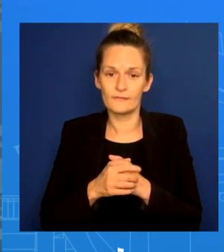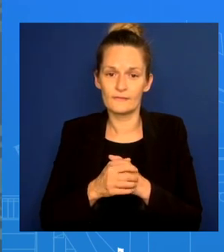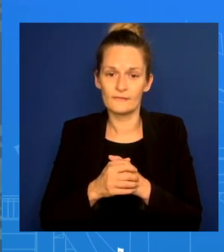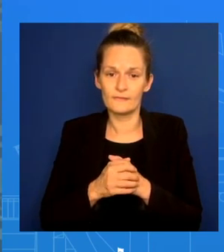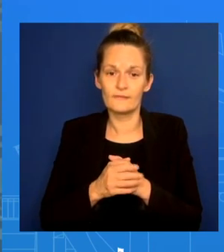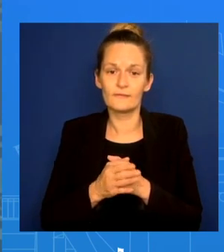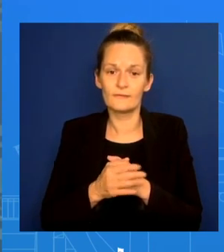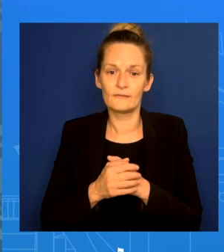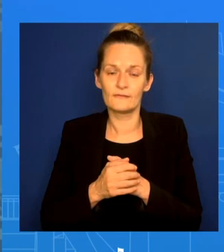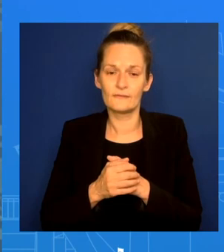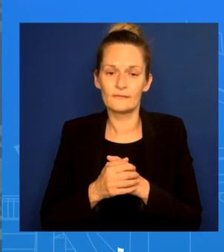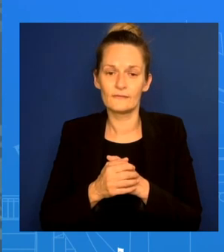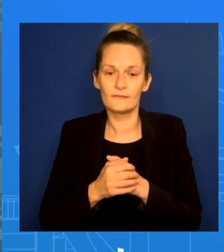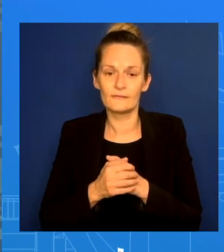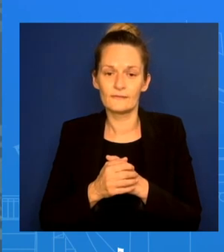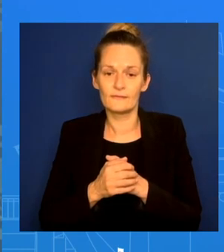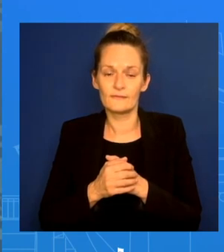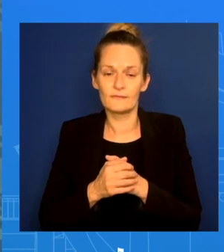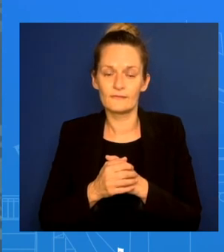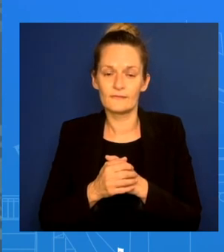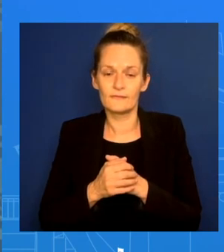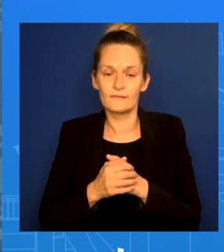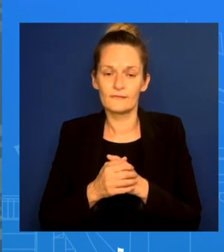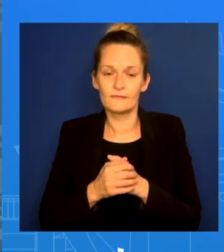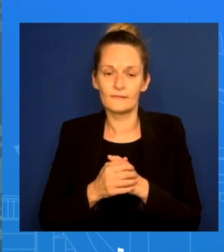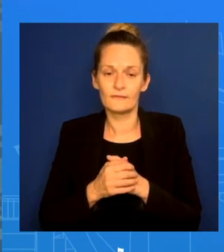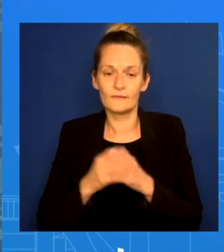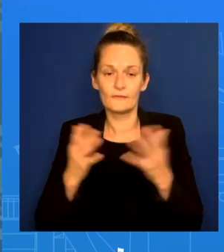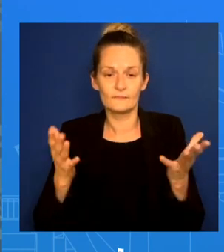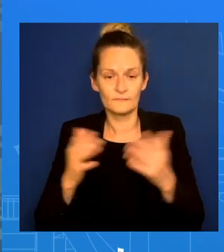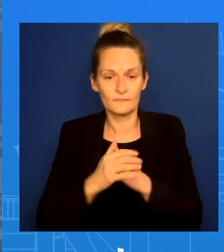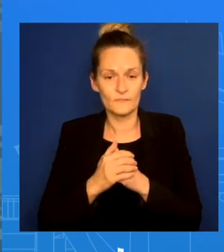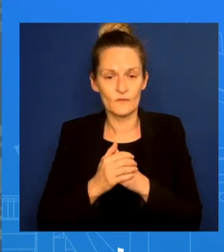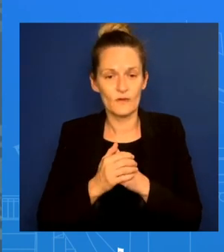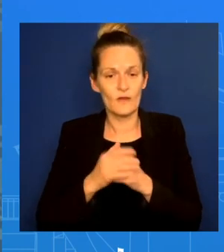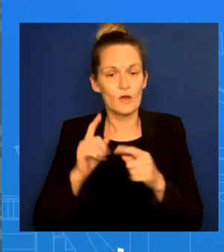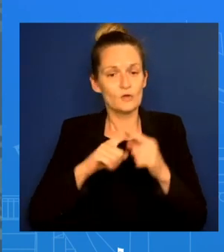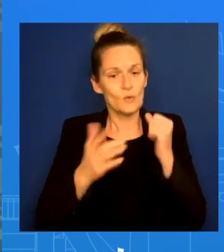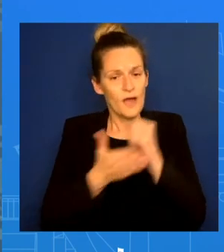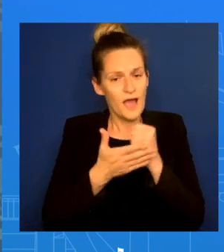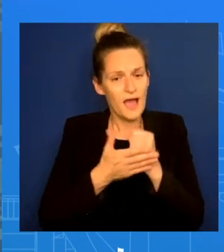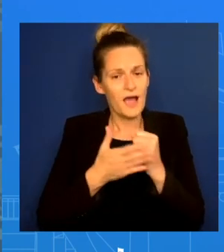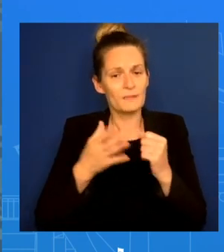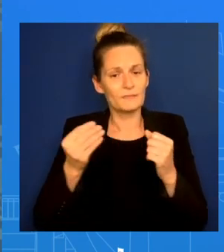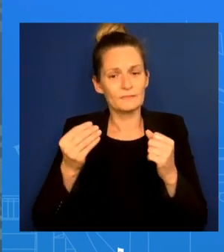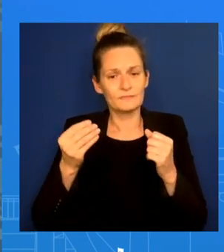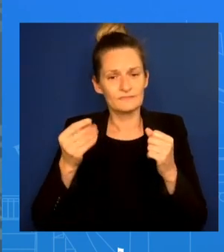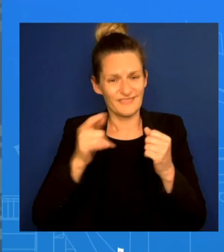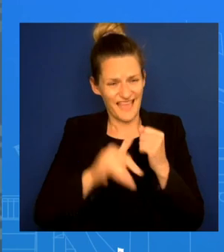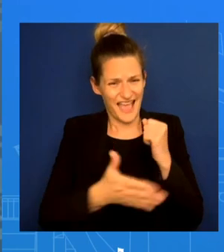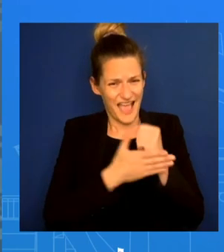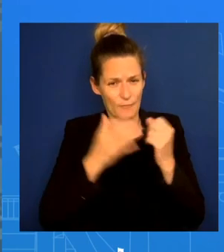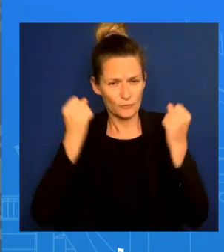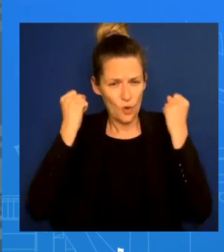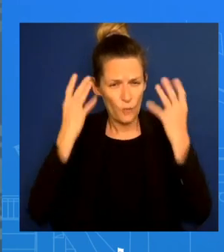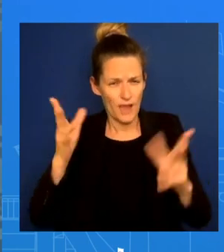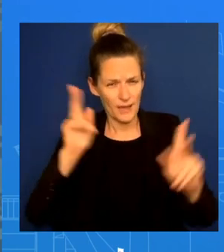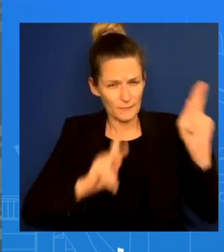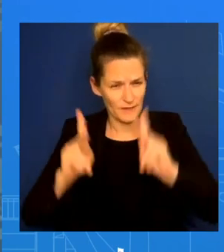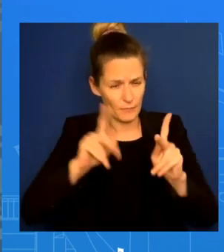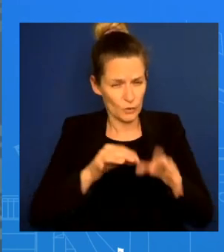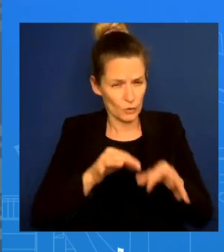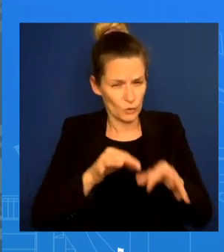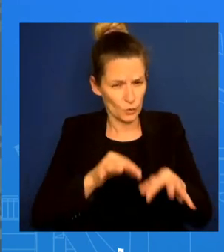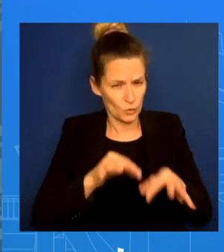incredibly important. This is something that the president has been fighting for since he was senator. When it comes to fighting